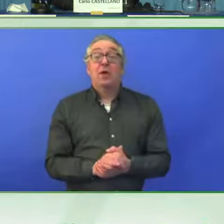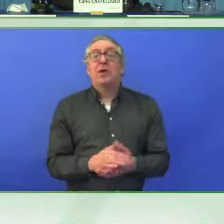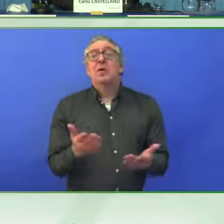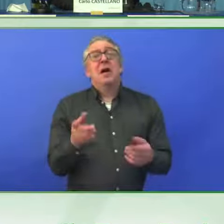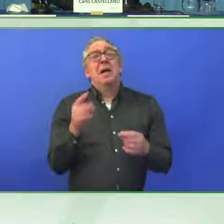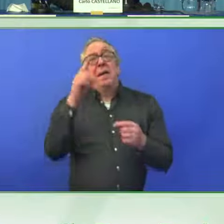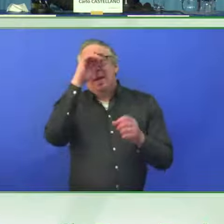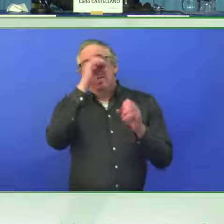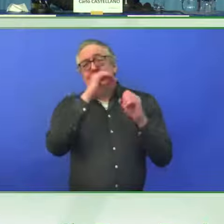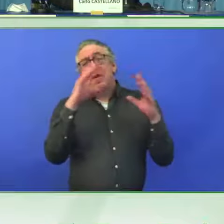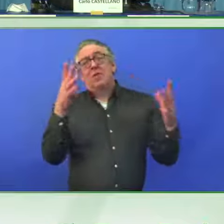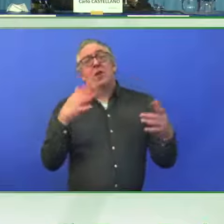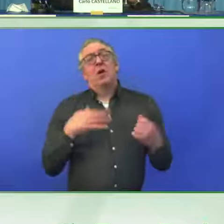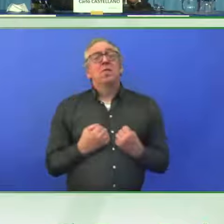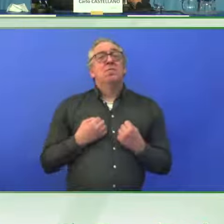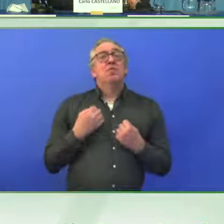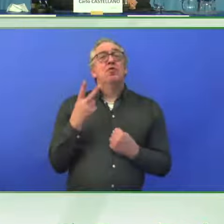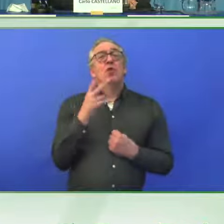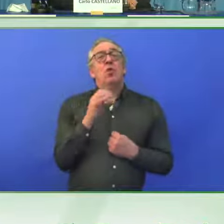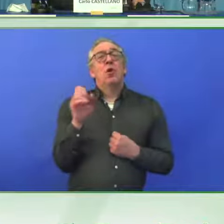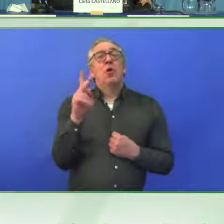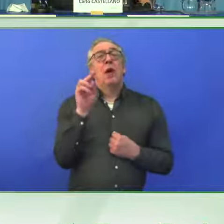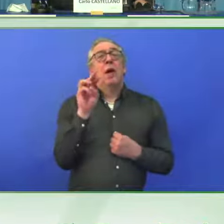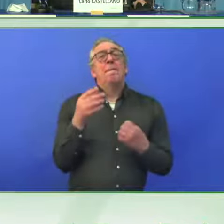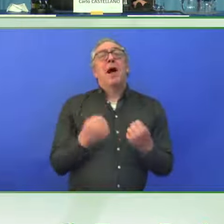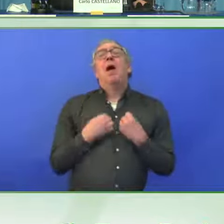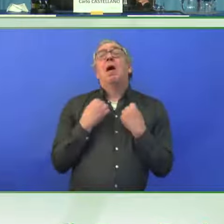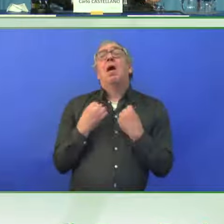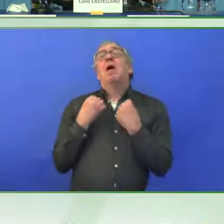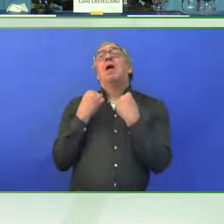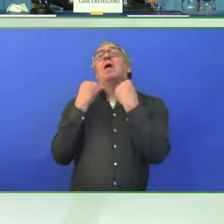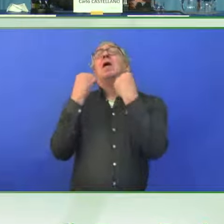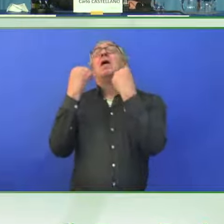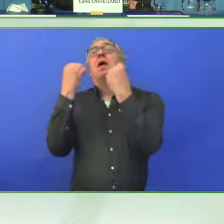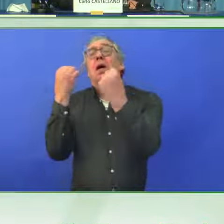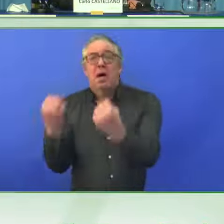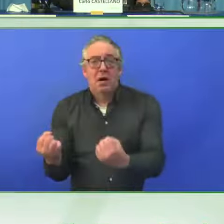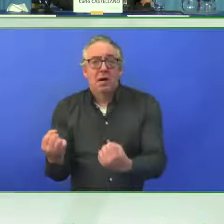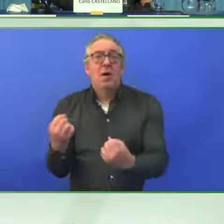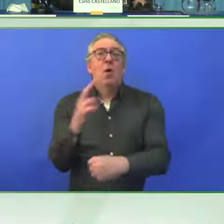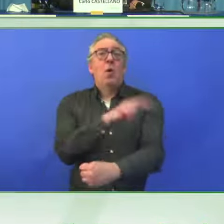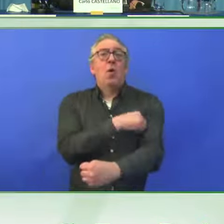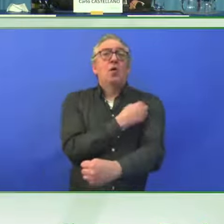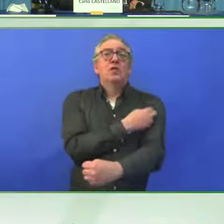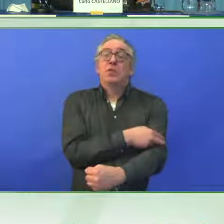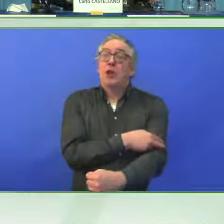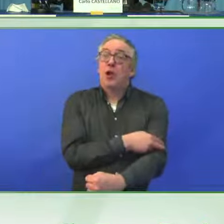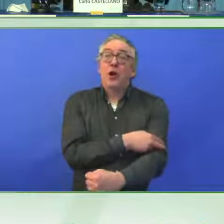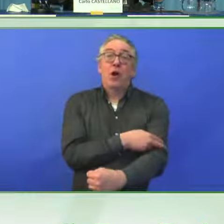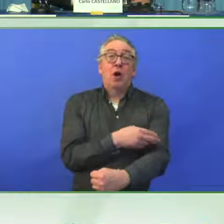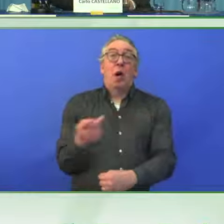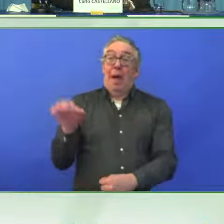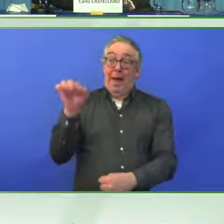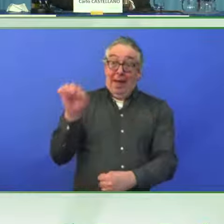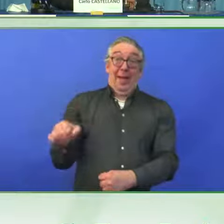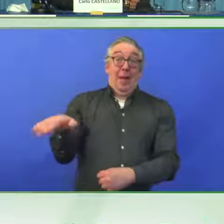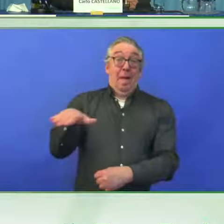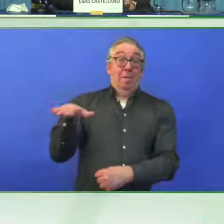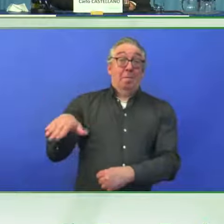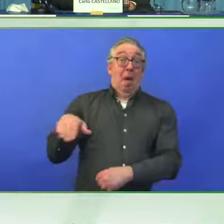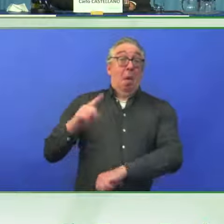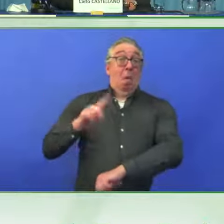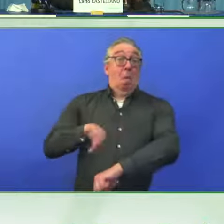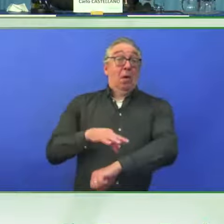and you would just need to park for 1 hour for your, why not? This is possible. And if I want to inform